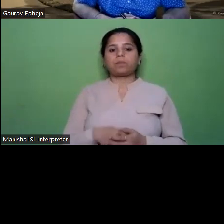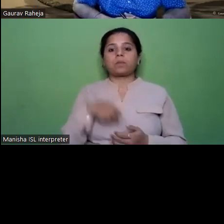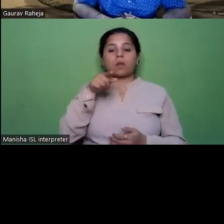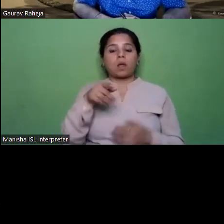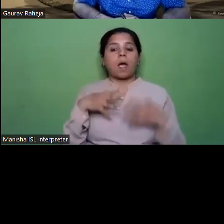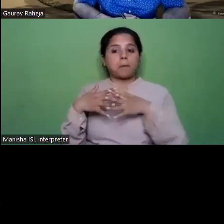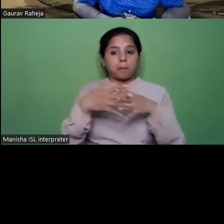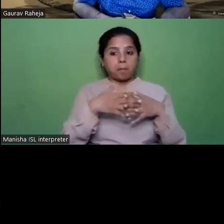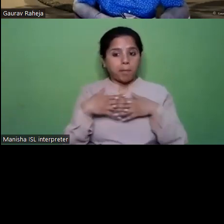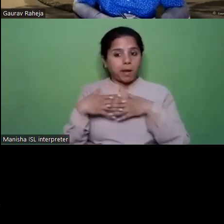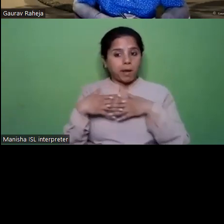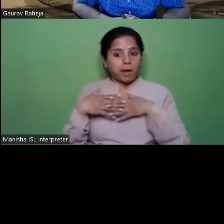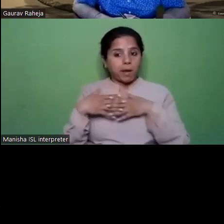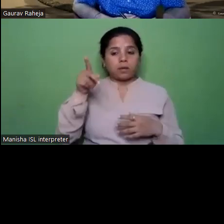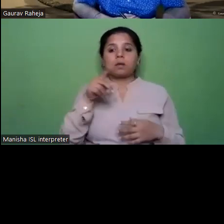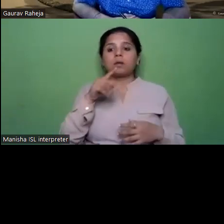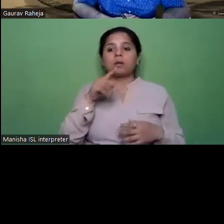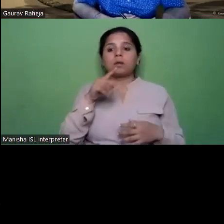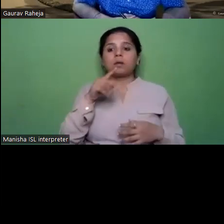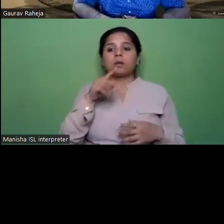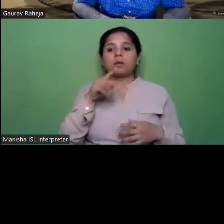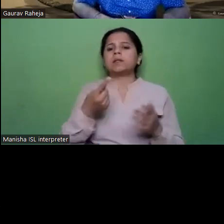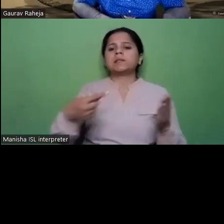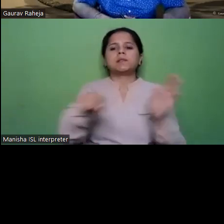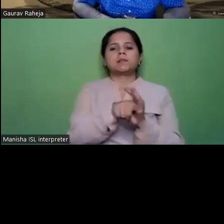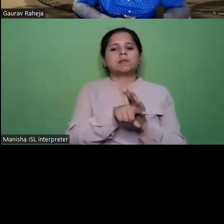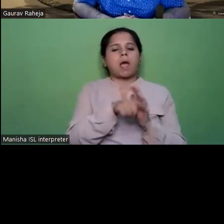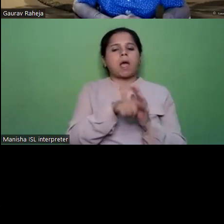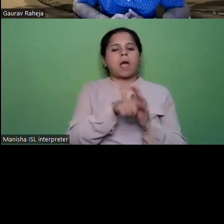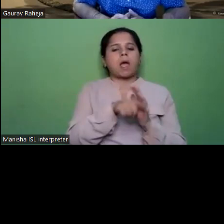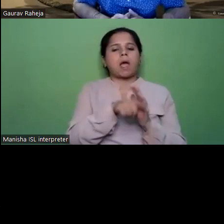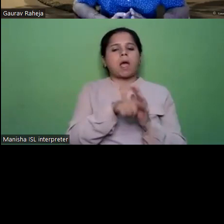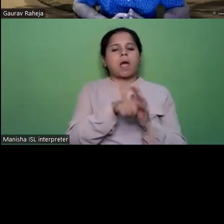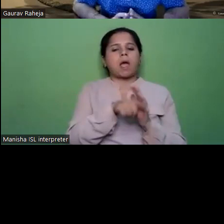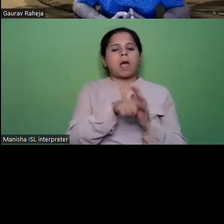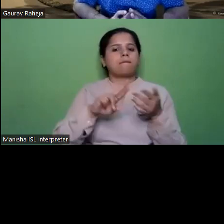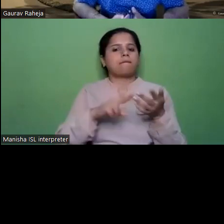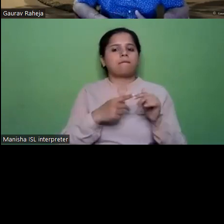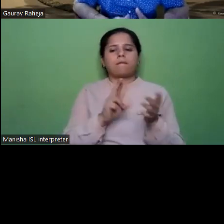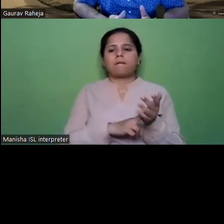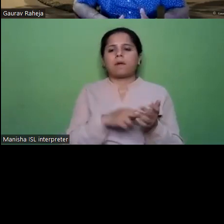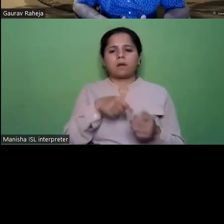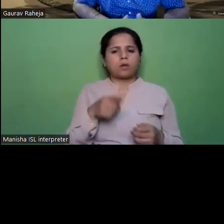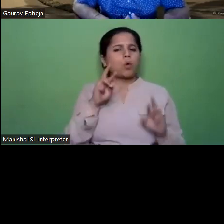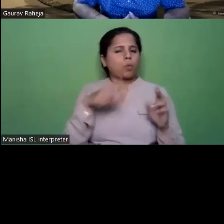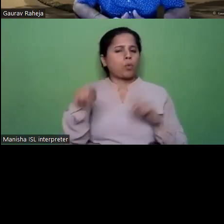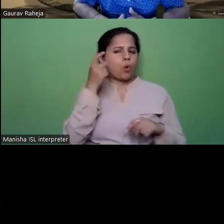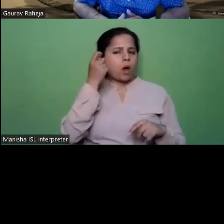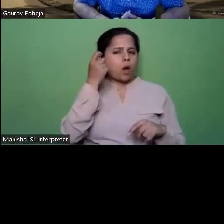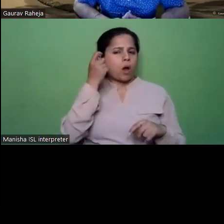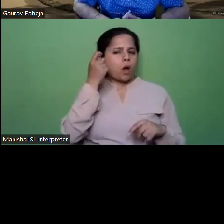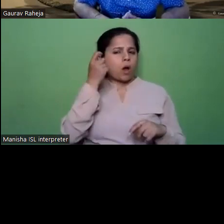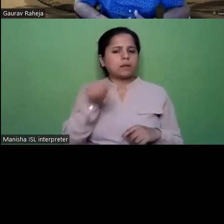America, which only signed the convention. So there are 3, 4, these are all, I'm sure you understand more as a